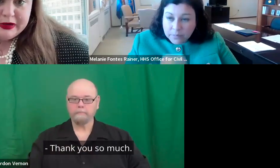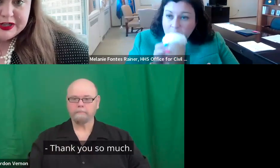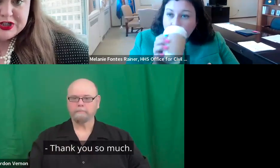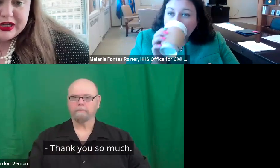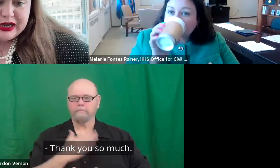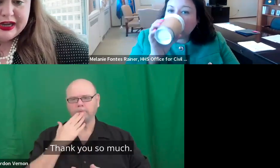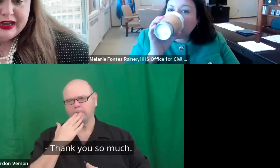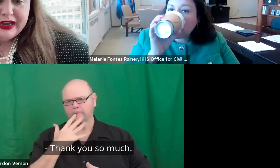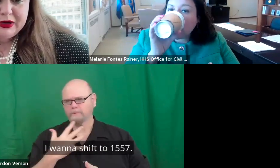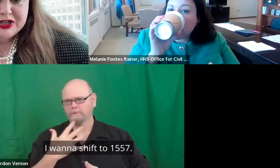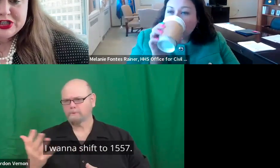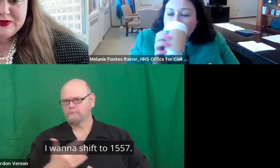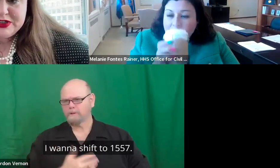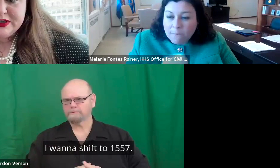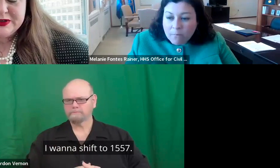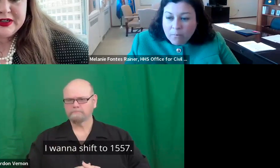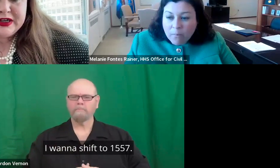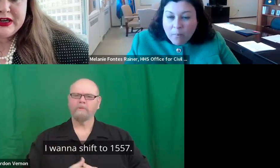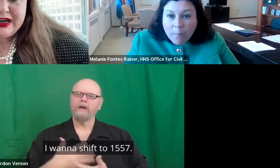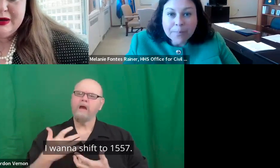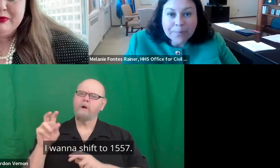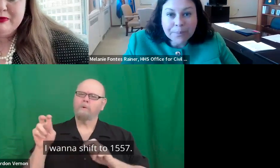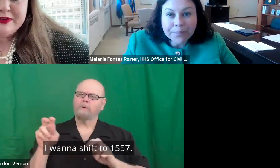Thank you so much. I want to shift to